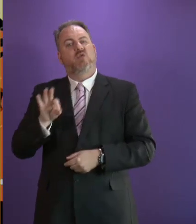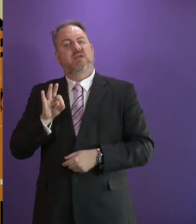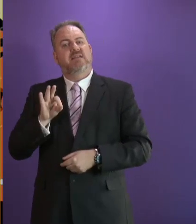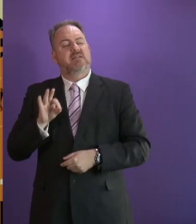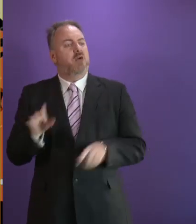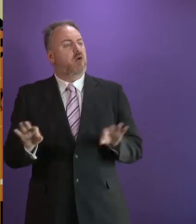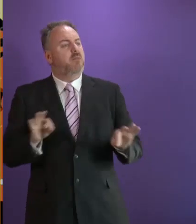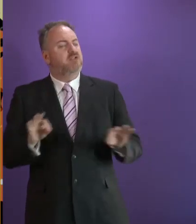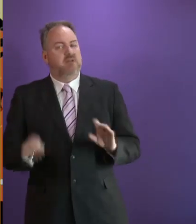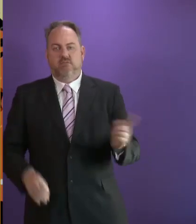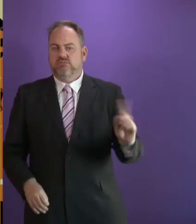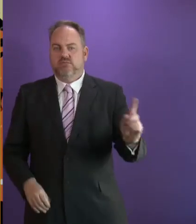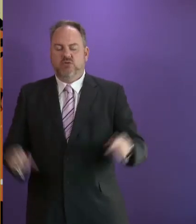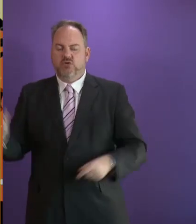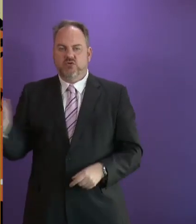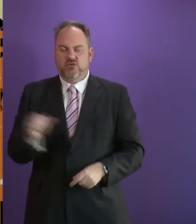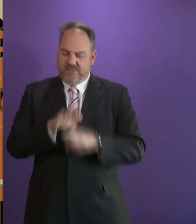with forcing that hand.